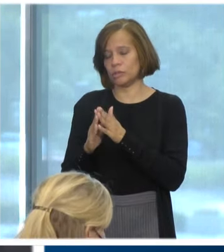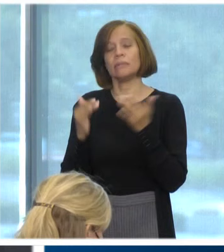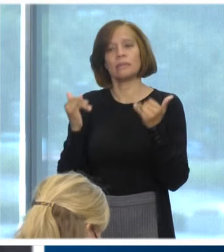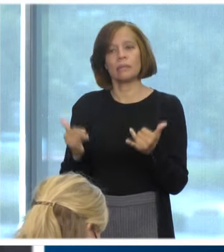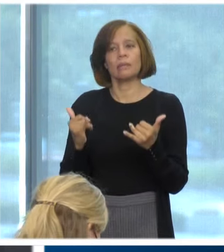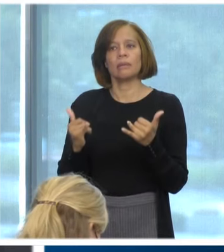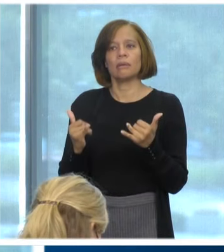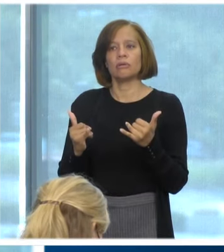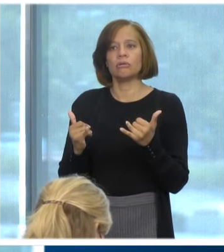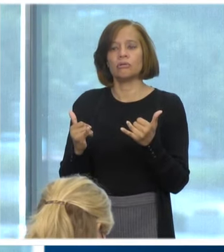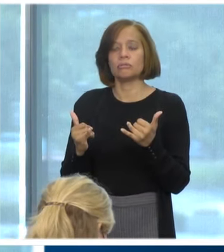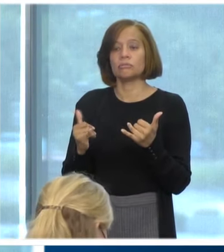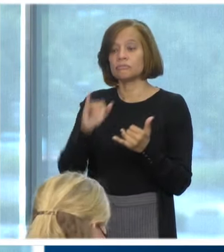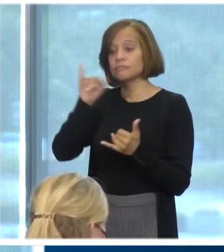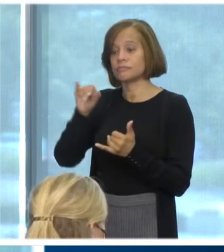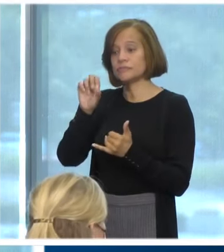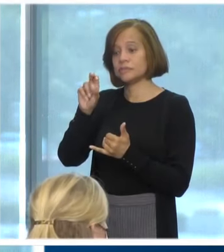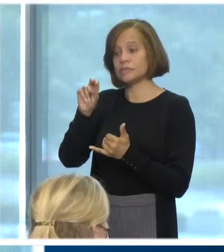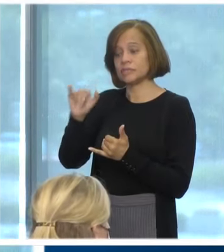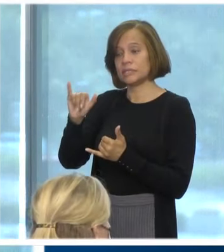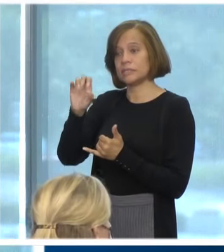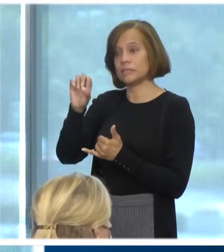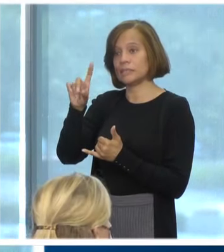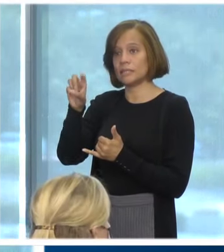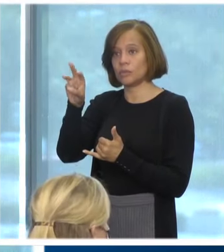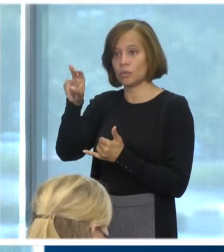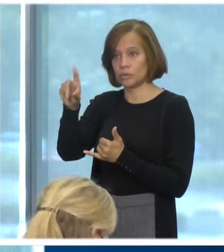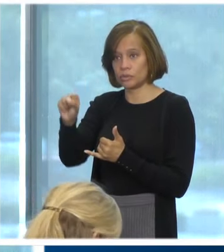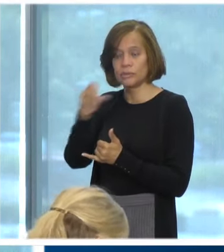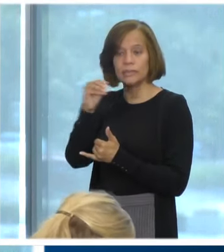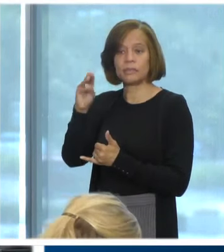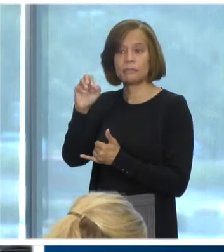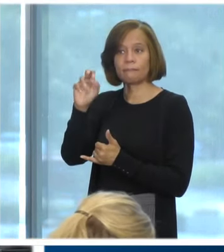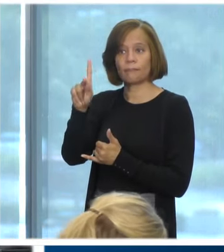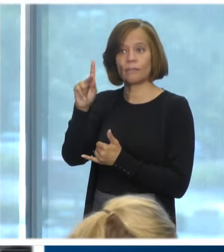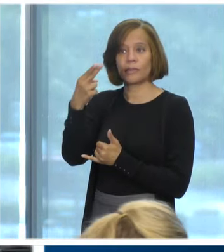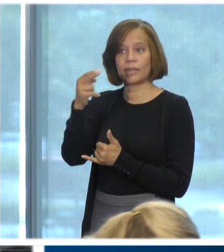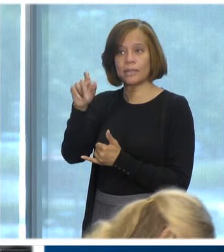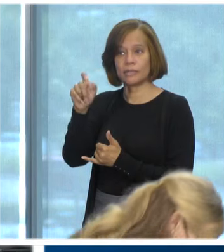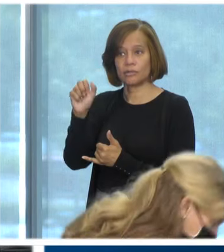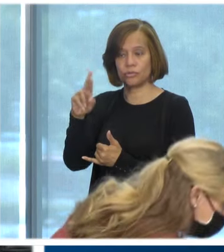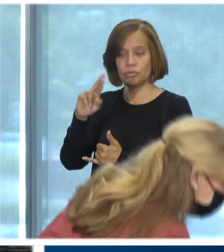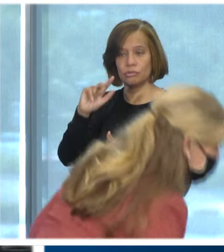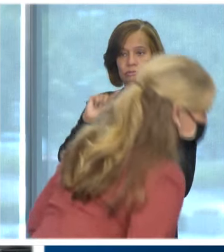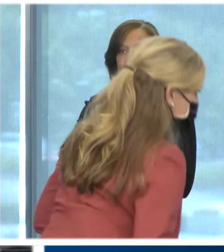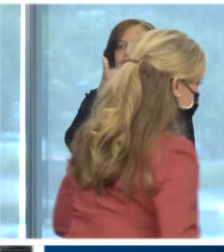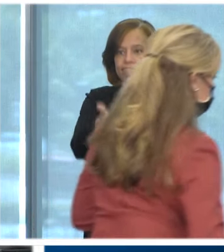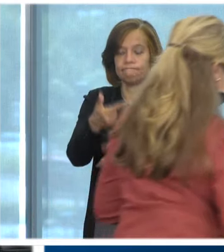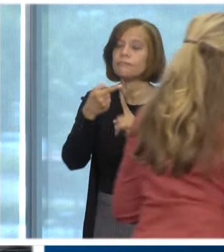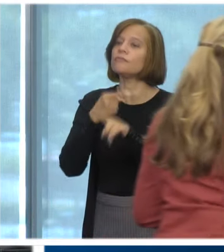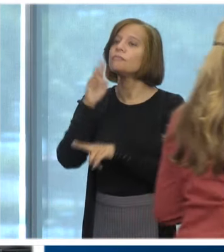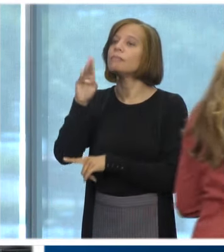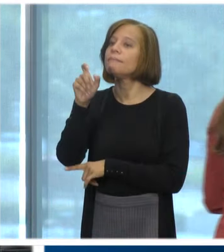podium over to Jenny Edwards and Mark Hatcher from BakerHostetler. Jenny and Mark.